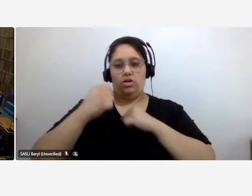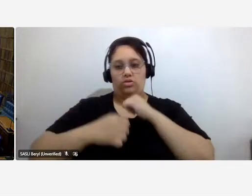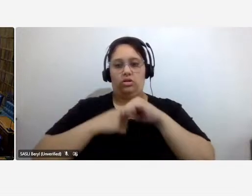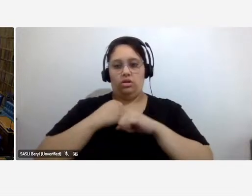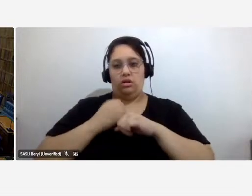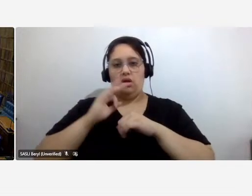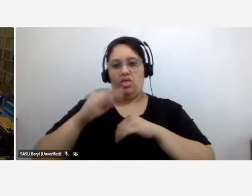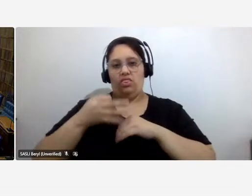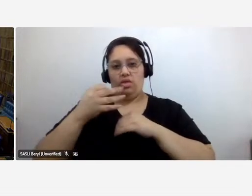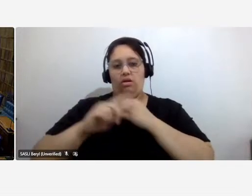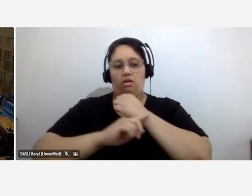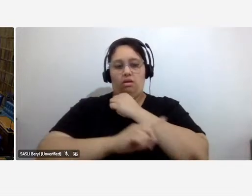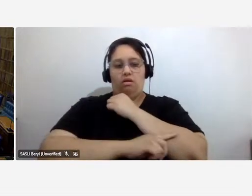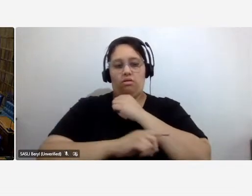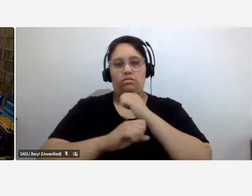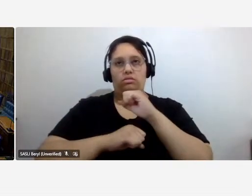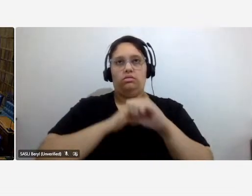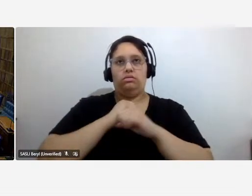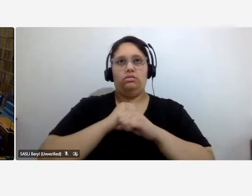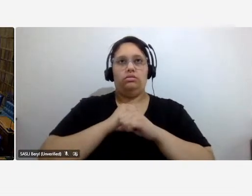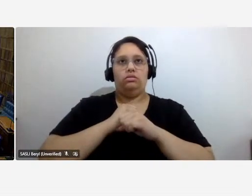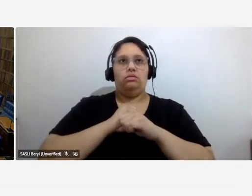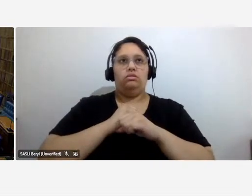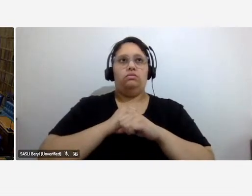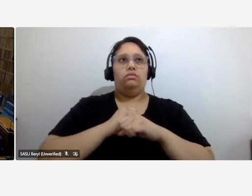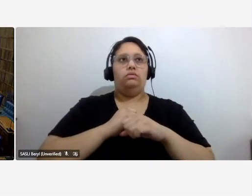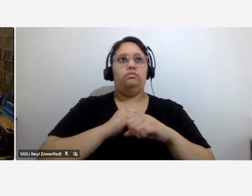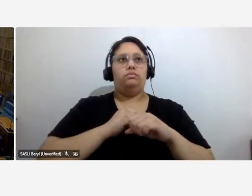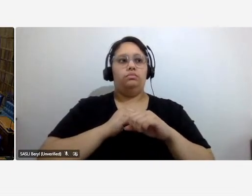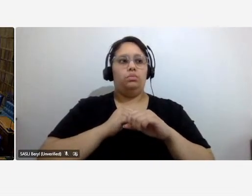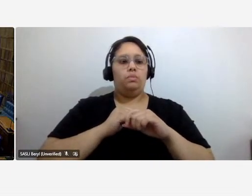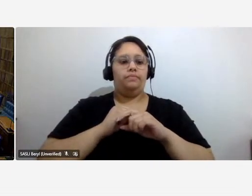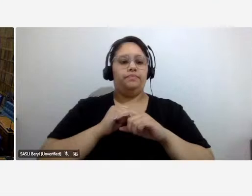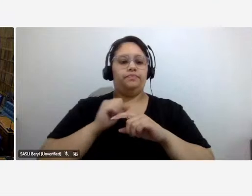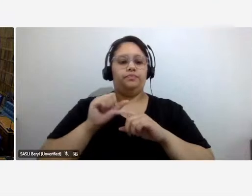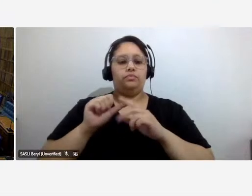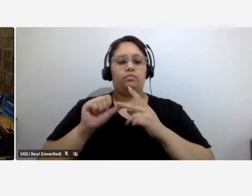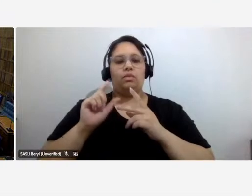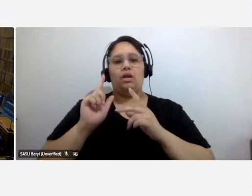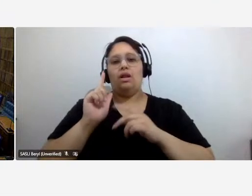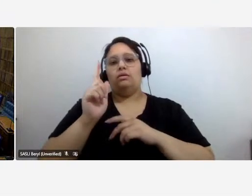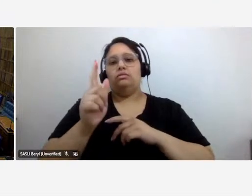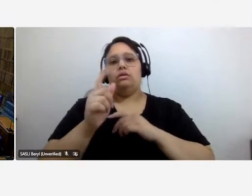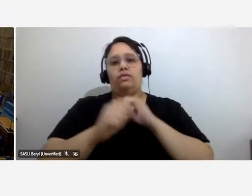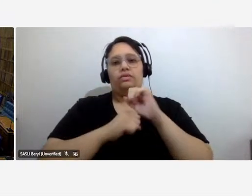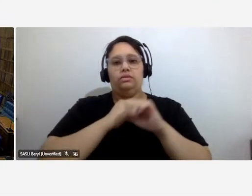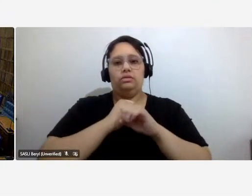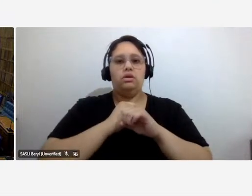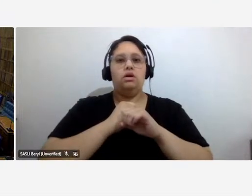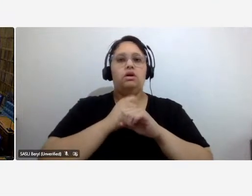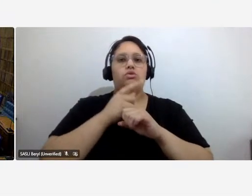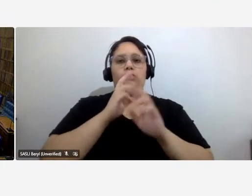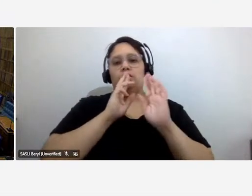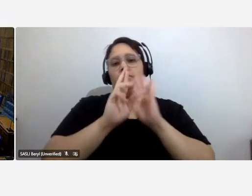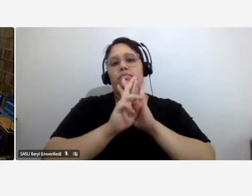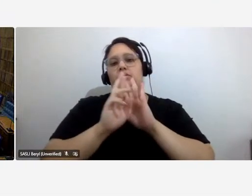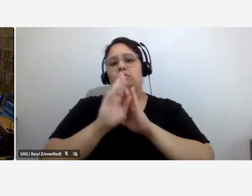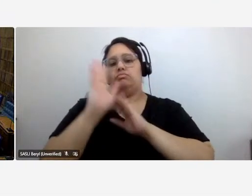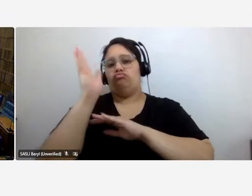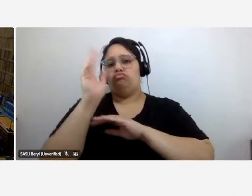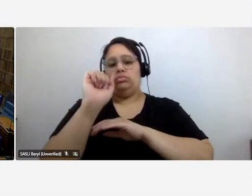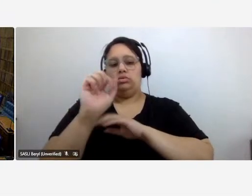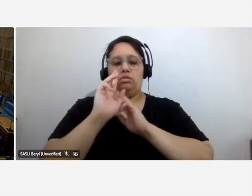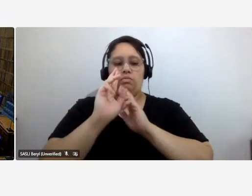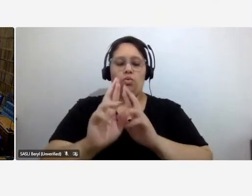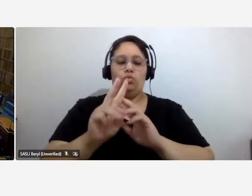third and last report of the longitudinal study will be issued. So later this year, he will present his report. And the